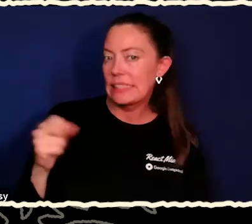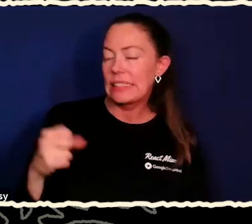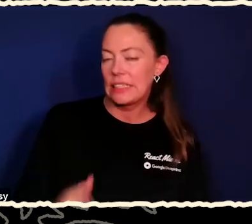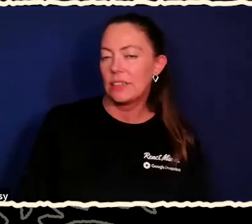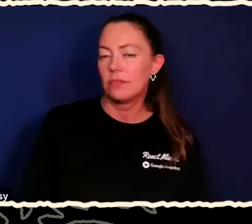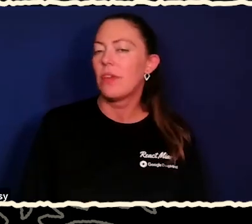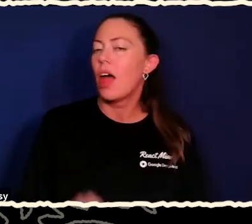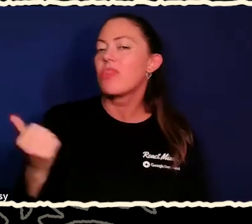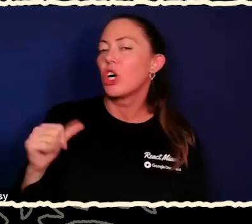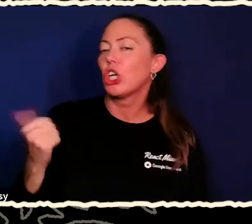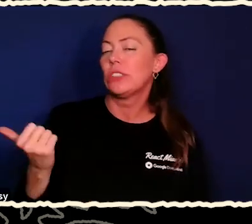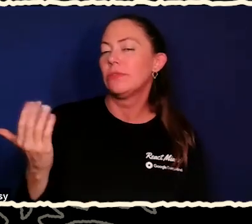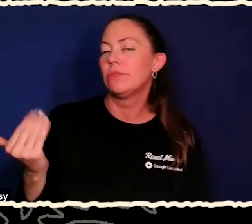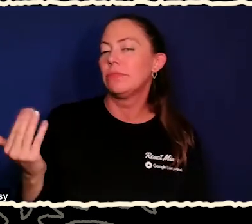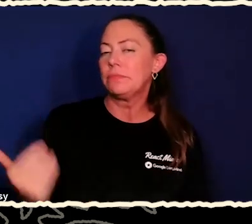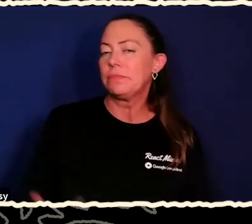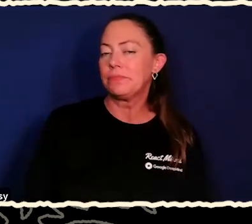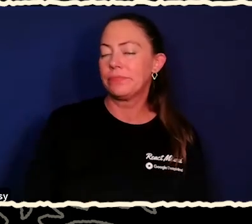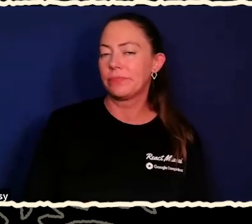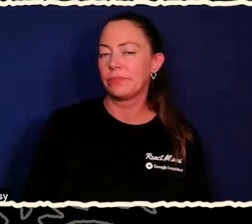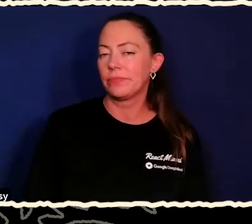What's another one?